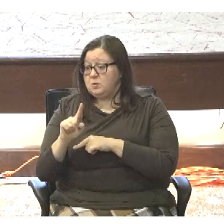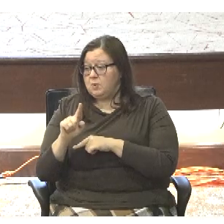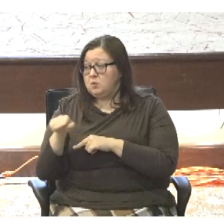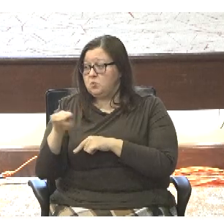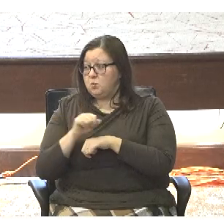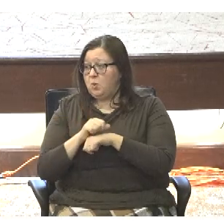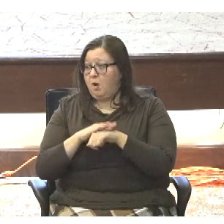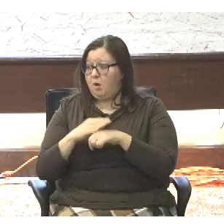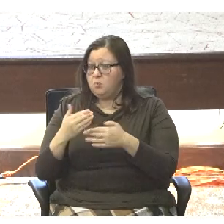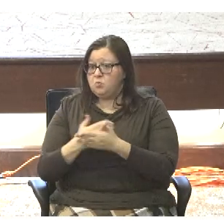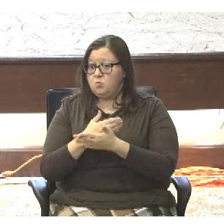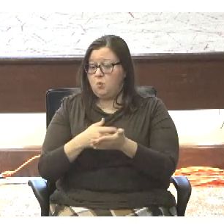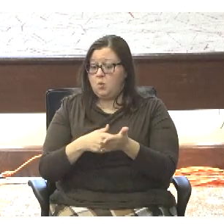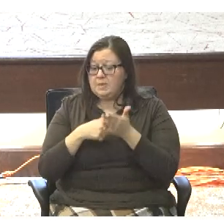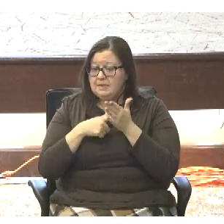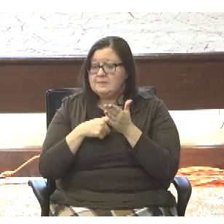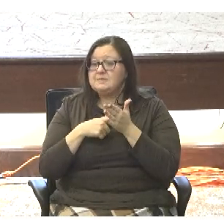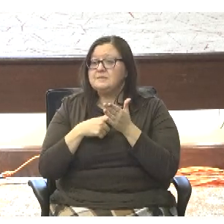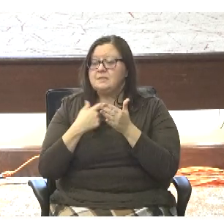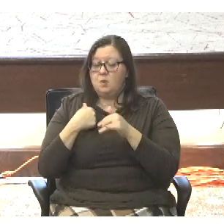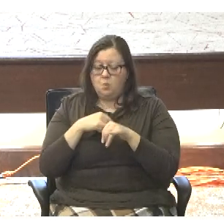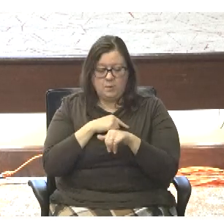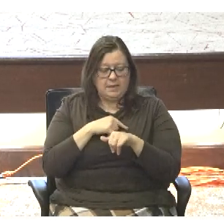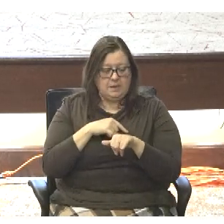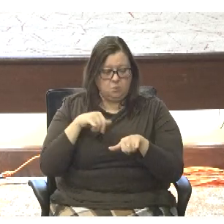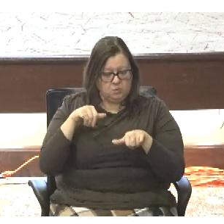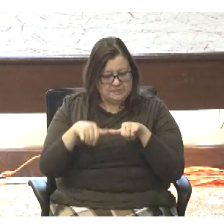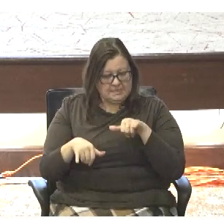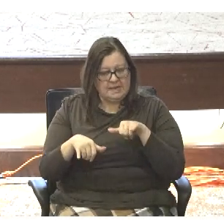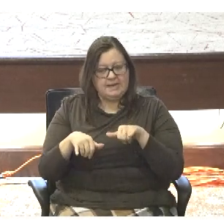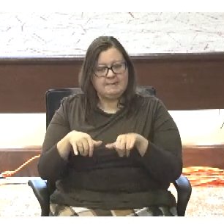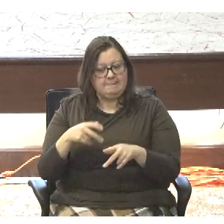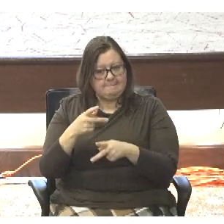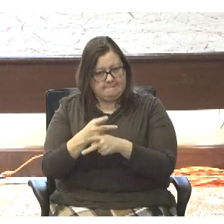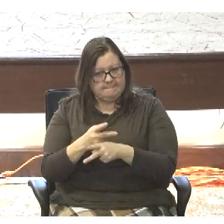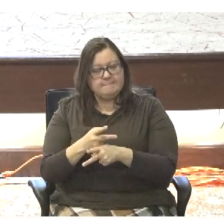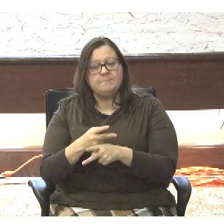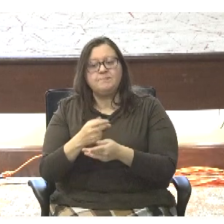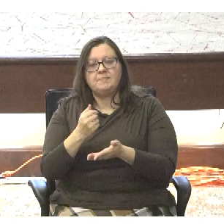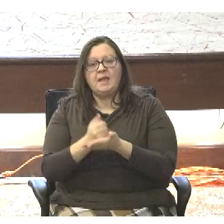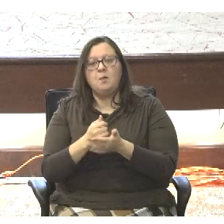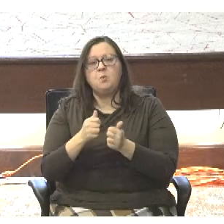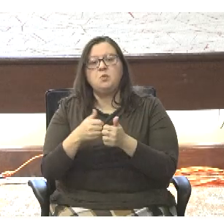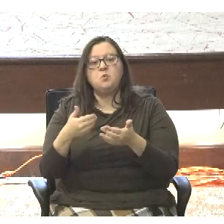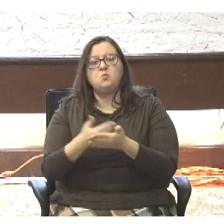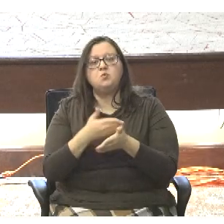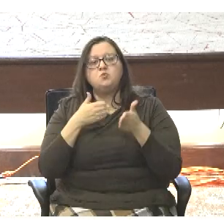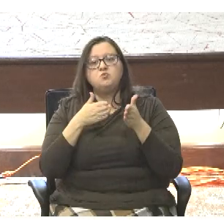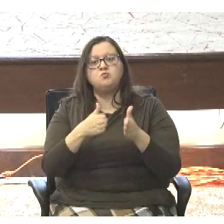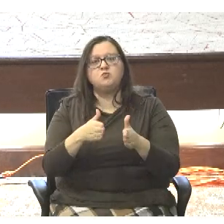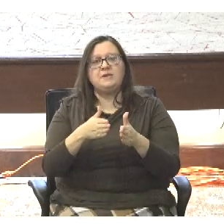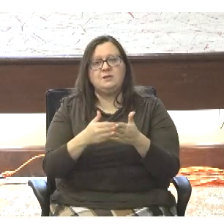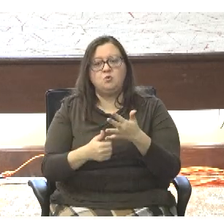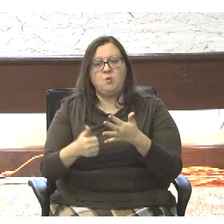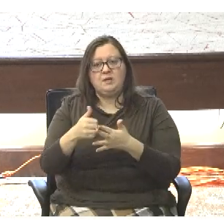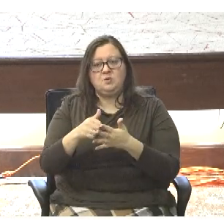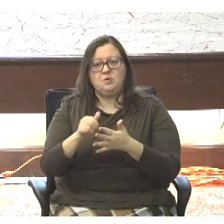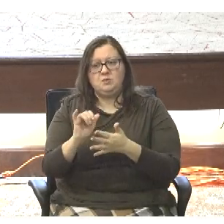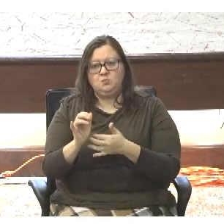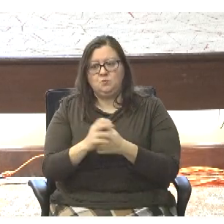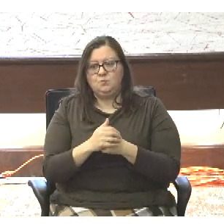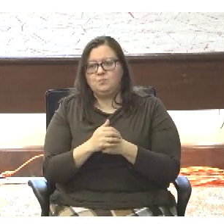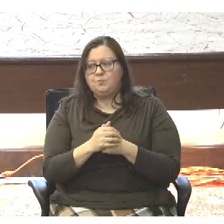a new ordinance, we were retained to help you all do the new street criteria as well as